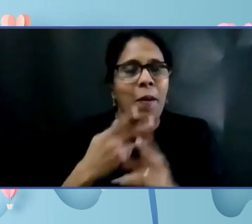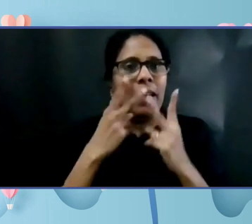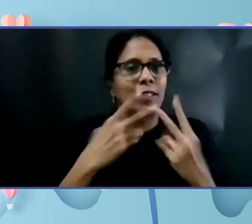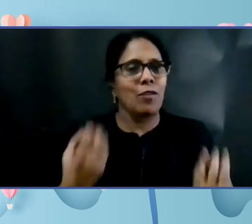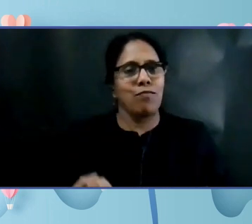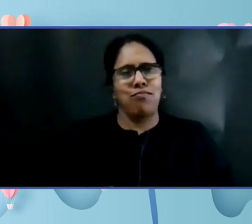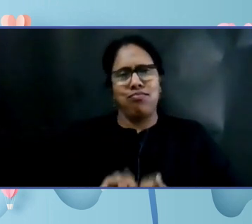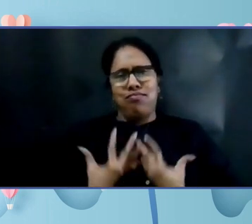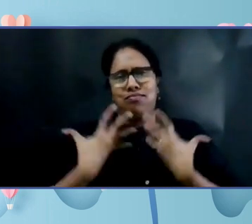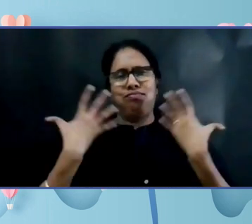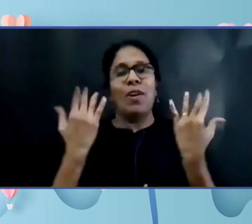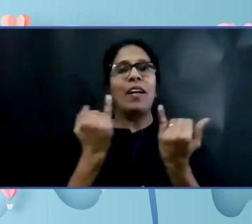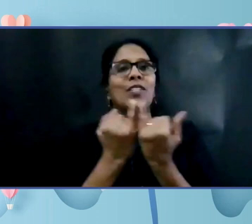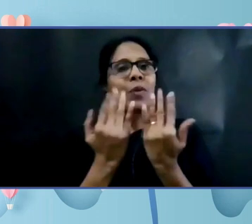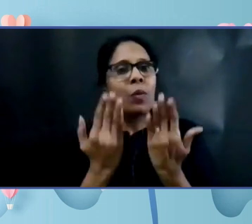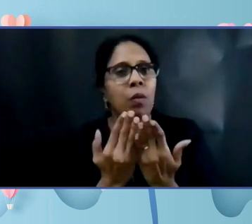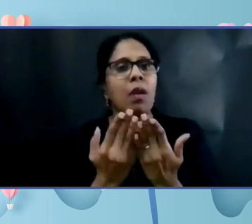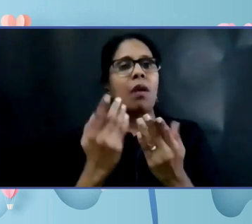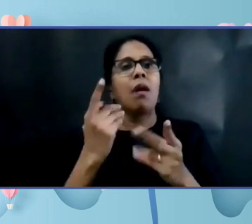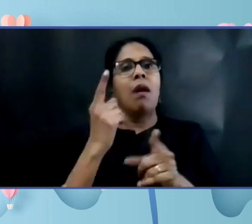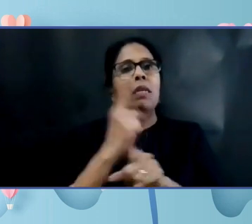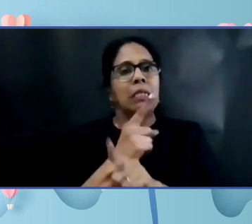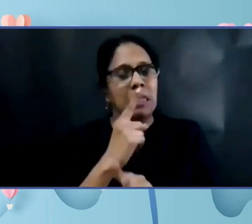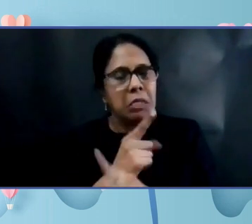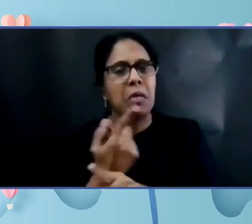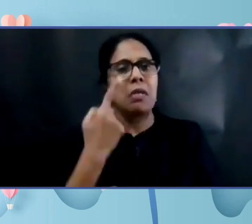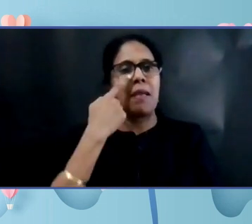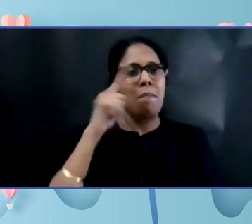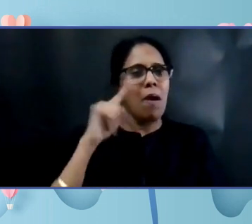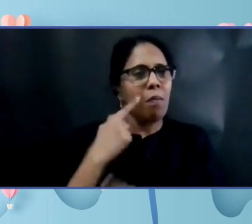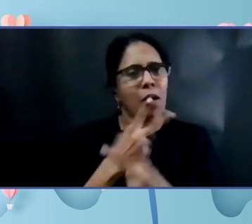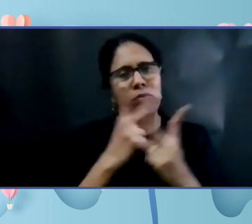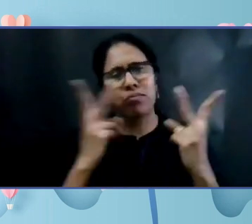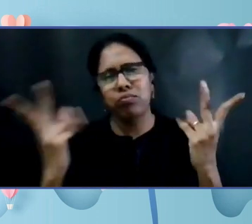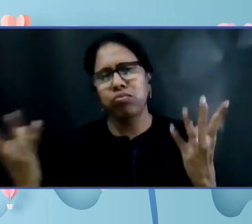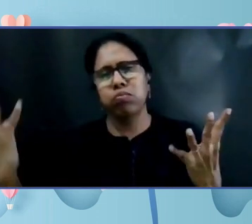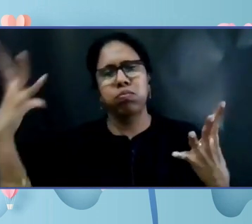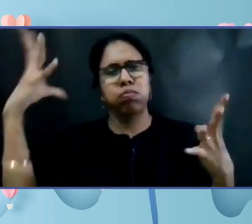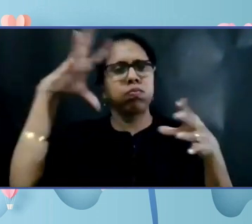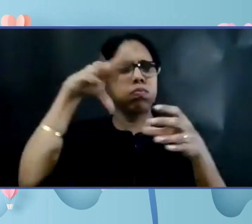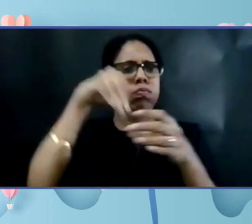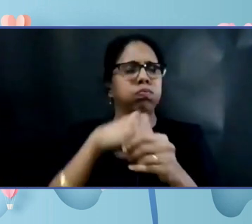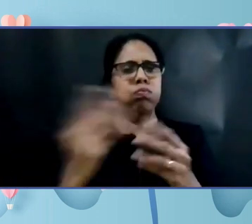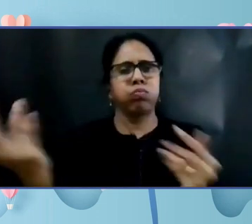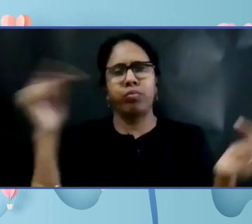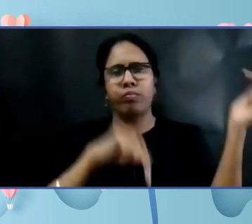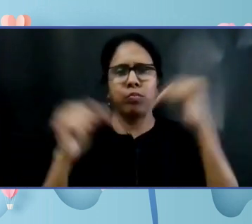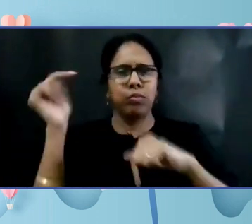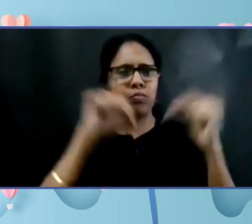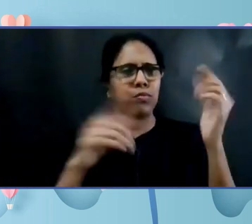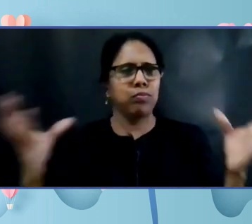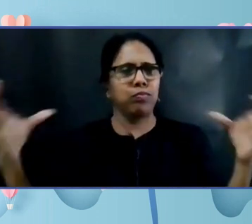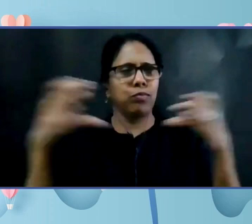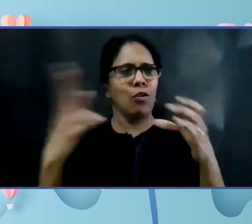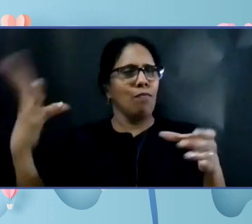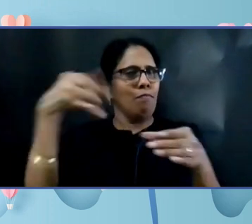many schools, so many teachers, parents, and students participating in this event